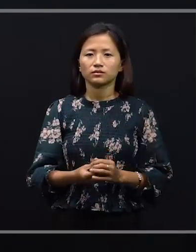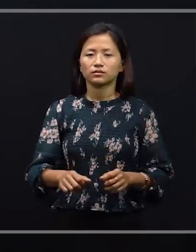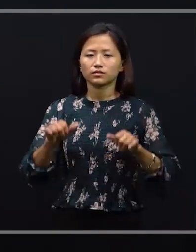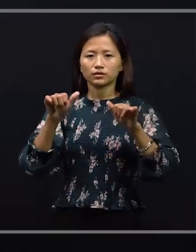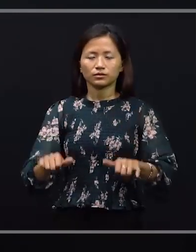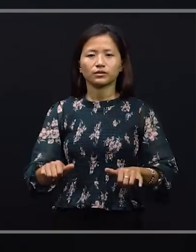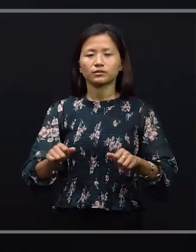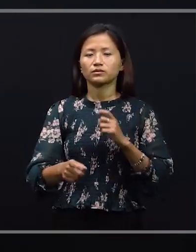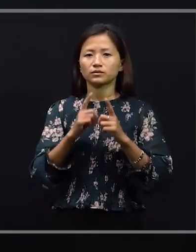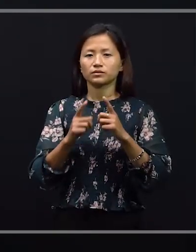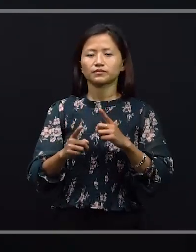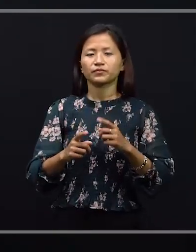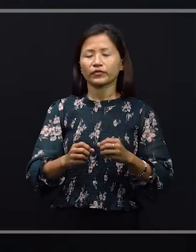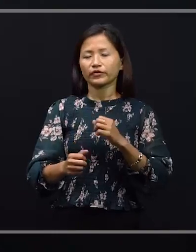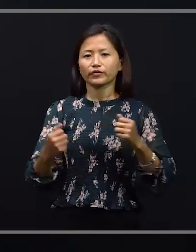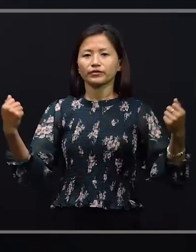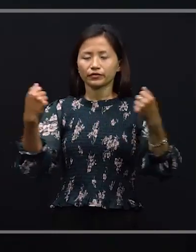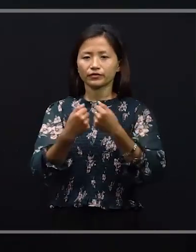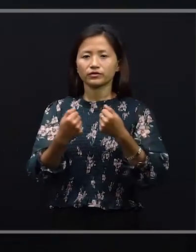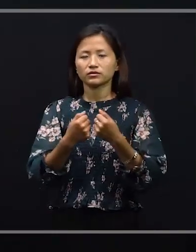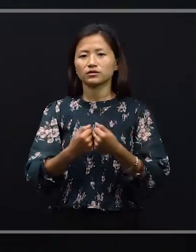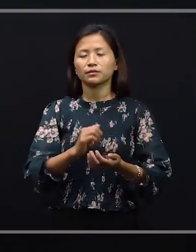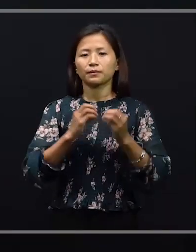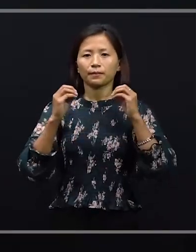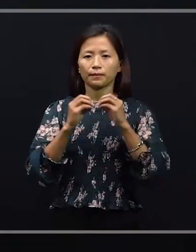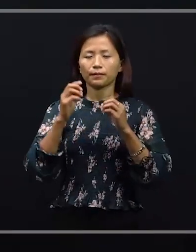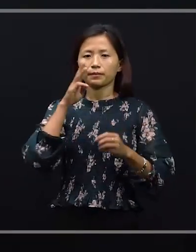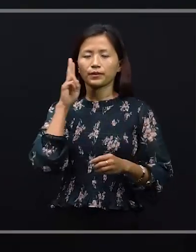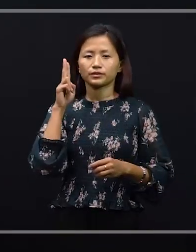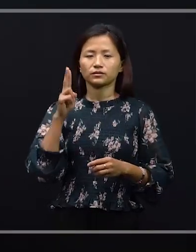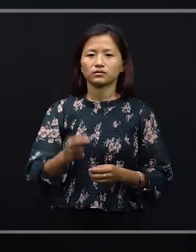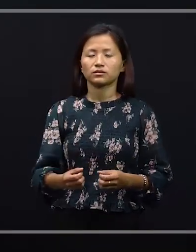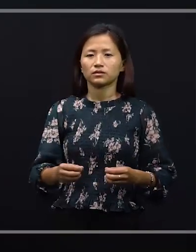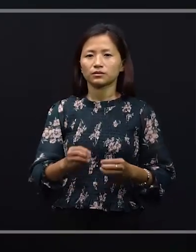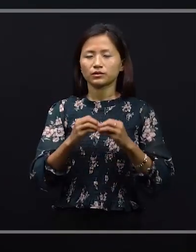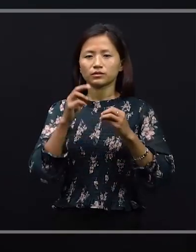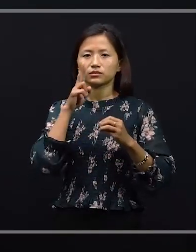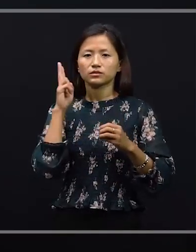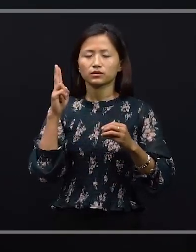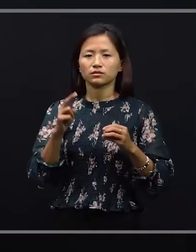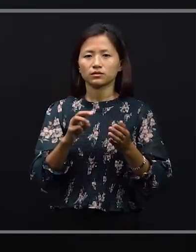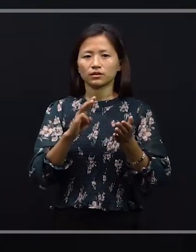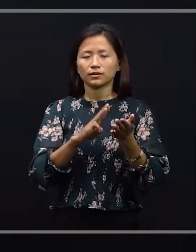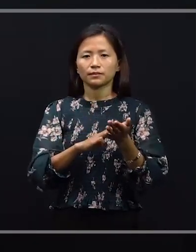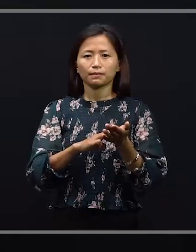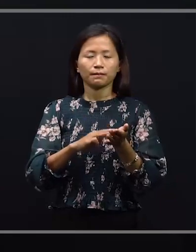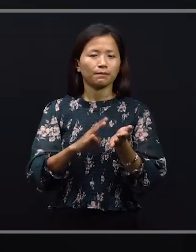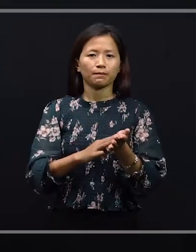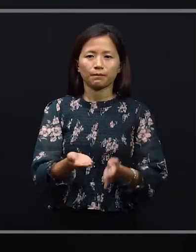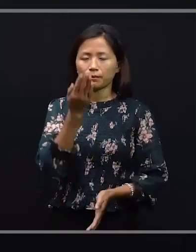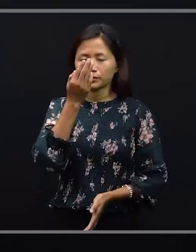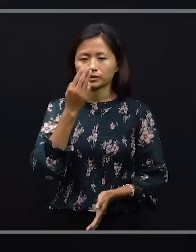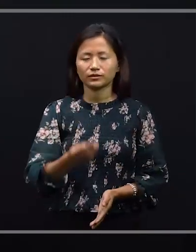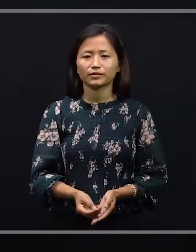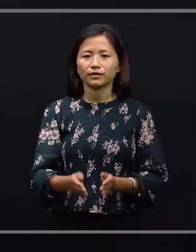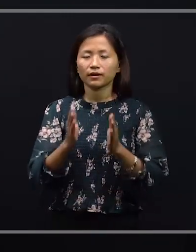to defeat the British. So the Britishers, they want to make sure that the Hindus and the Muslims, they don't come together, and so